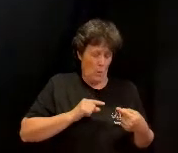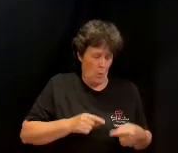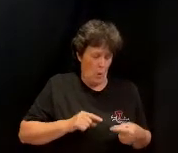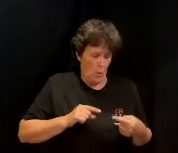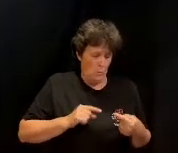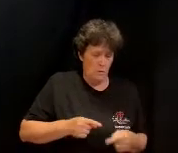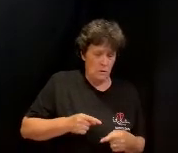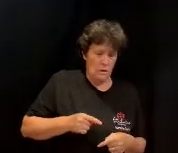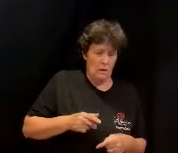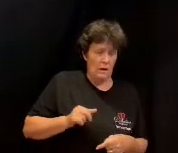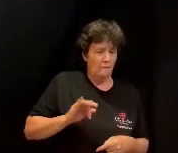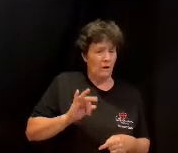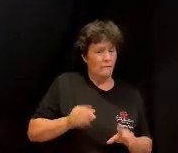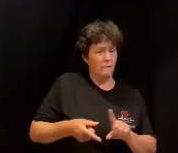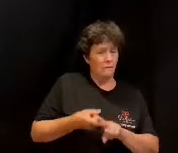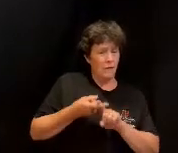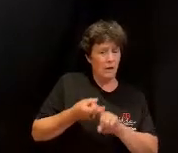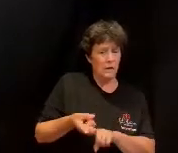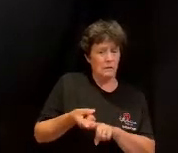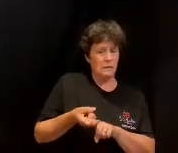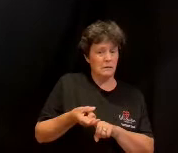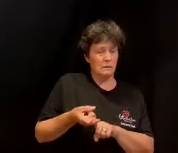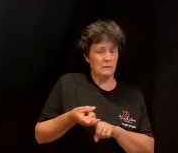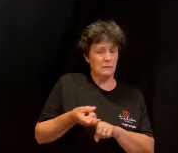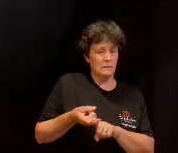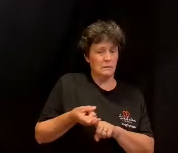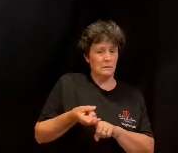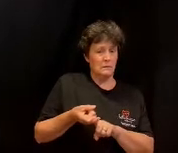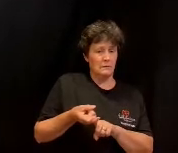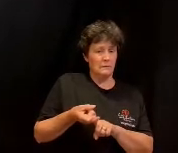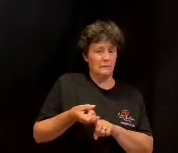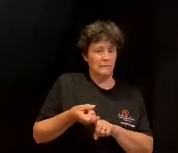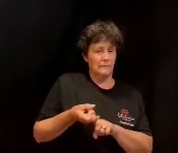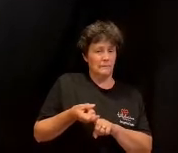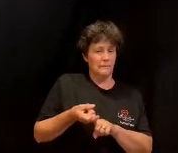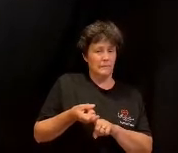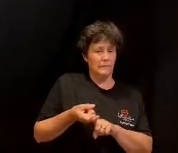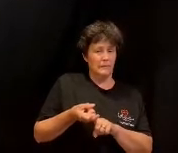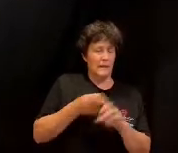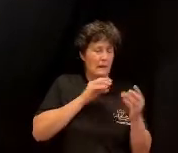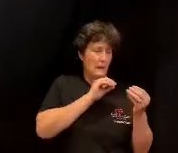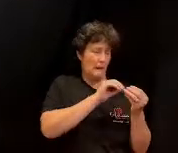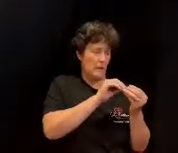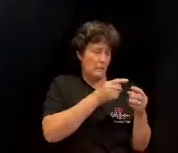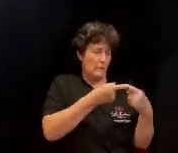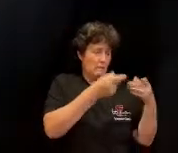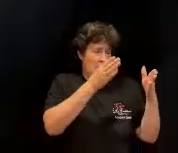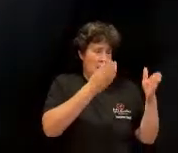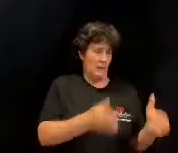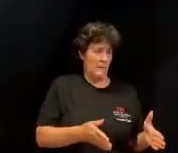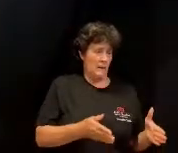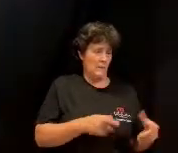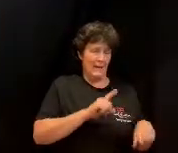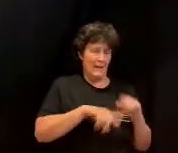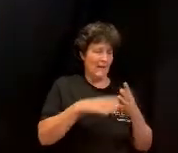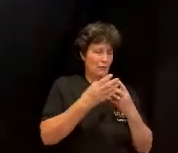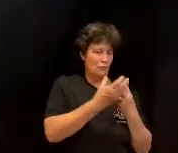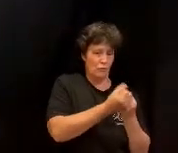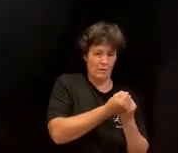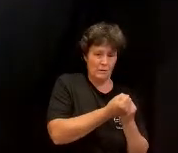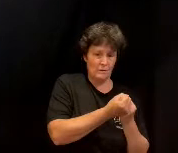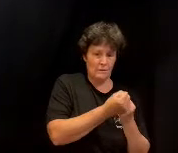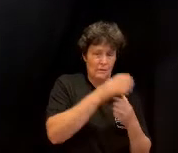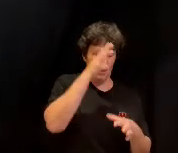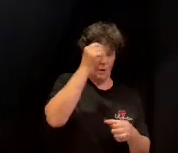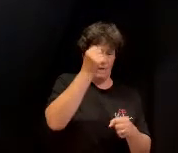the wounds of a friend, but the kisses of an enemy can't be trusted. Faithful